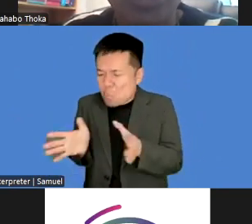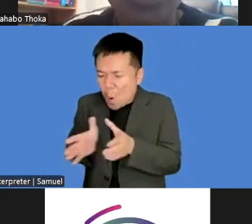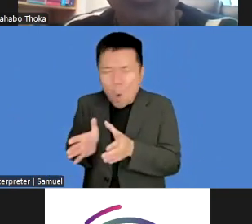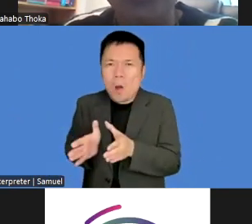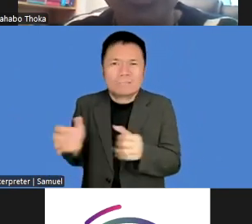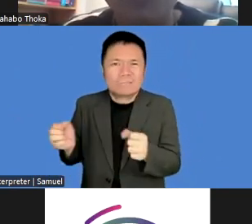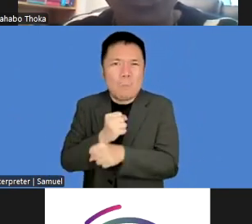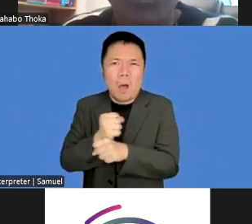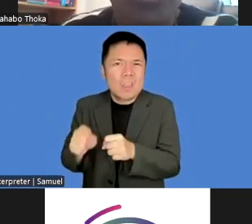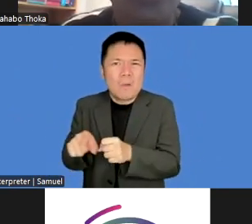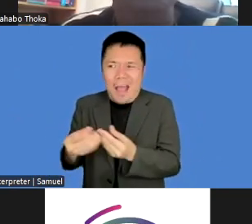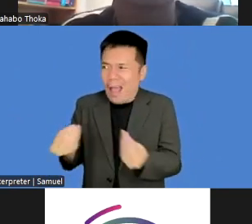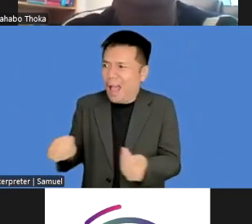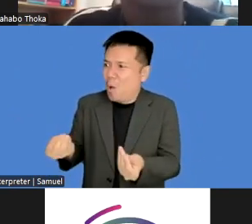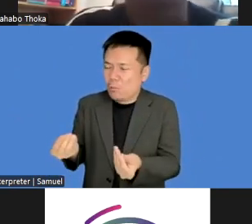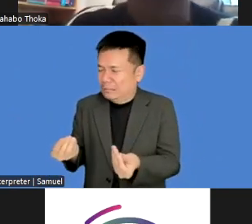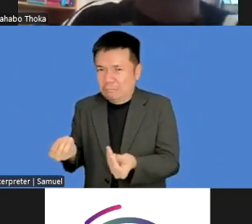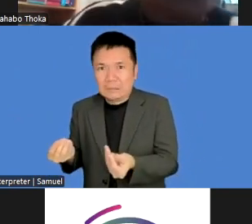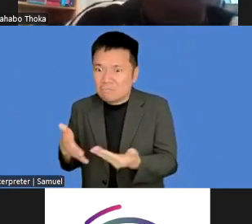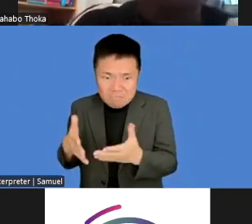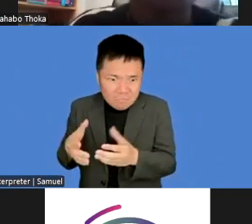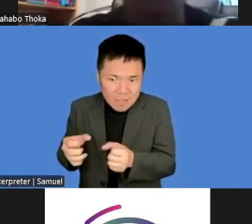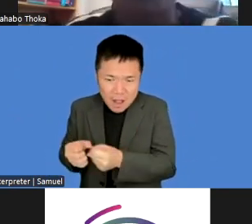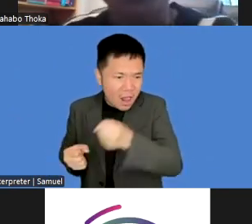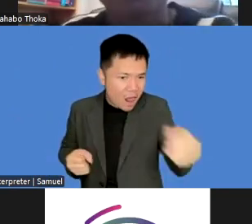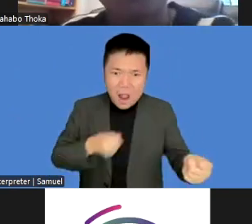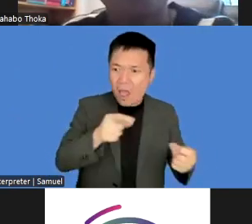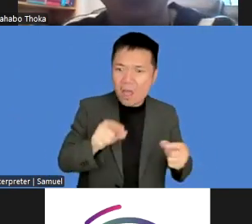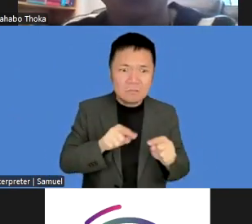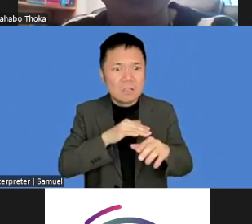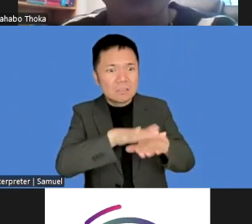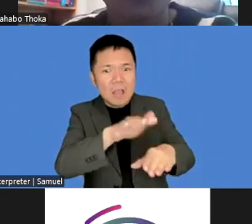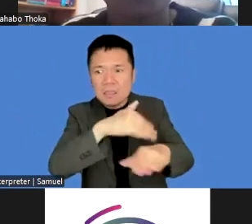to study safely. And again, that is a failure of the state to make provision